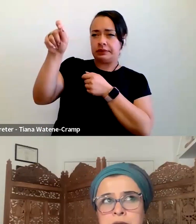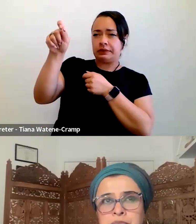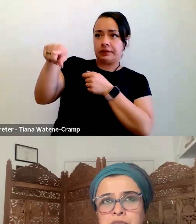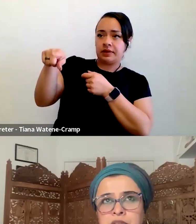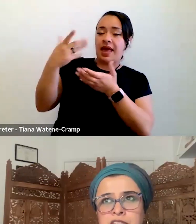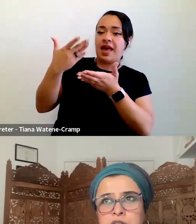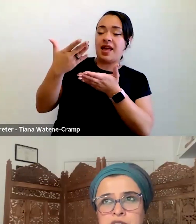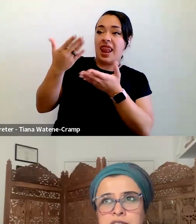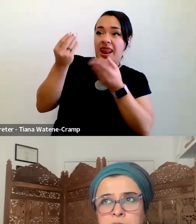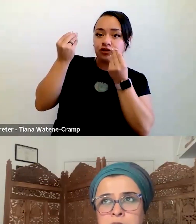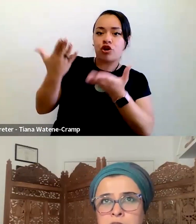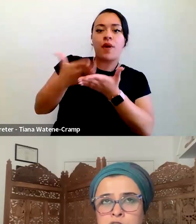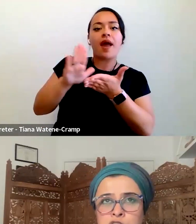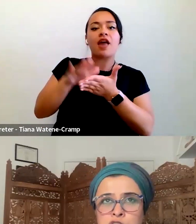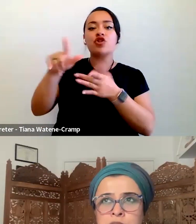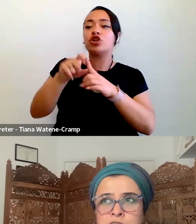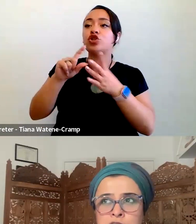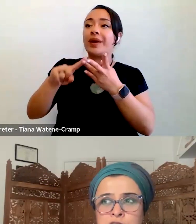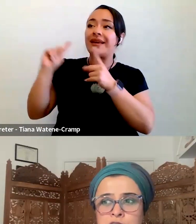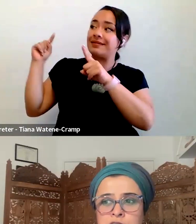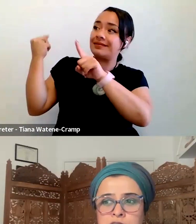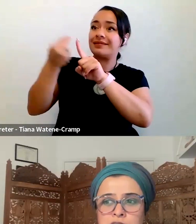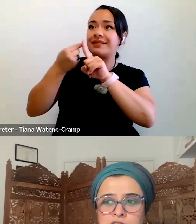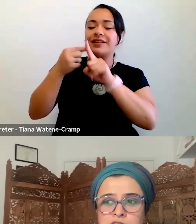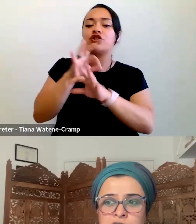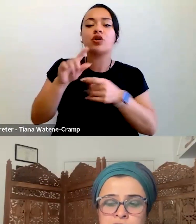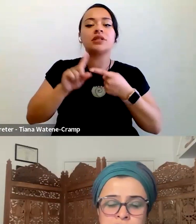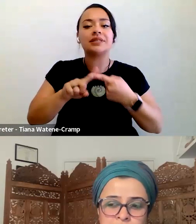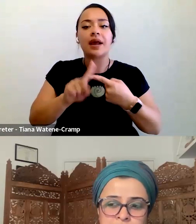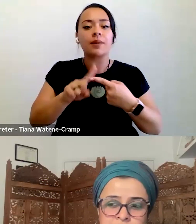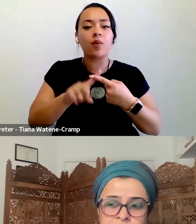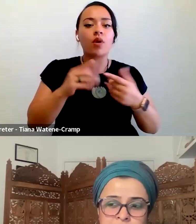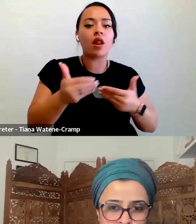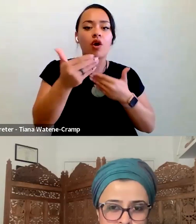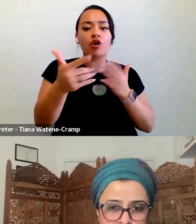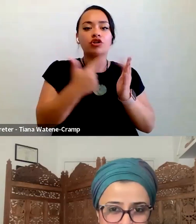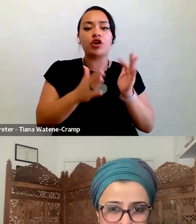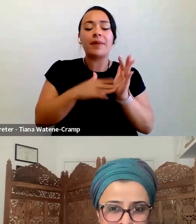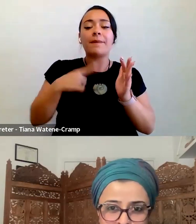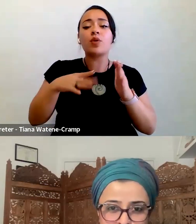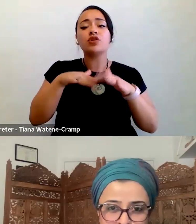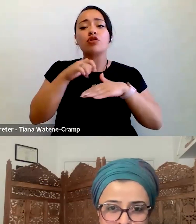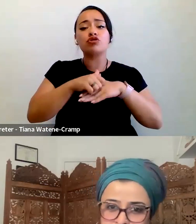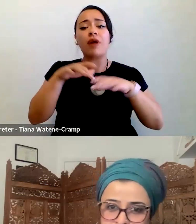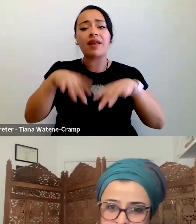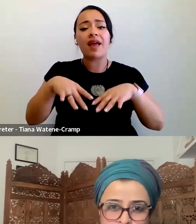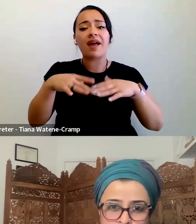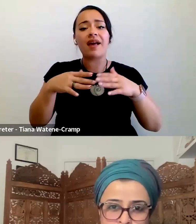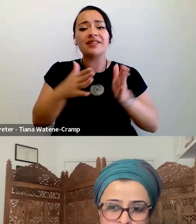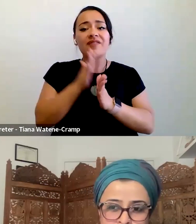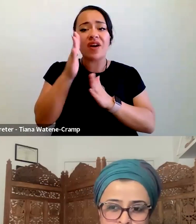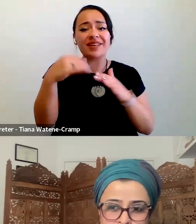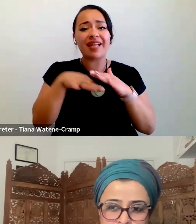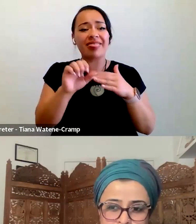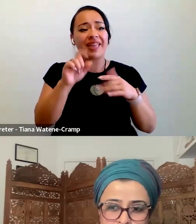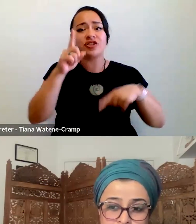is not sustainable in the long term if Australia is advancing in its demographic, but they're not advancing in the